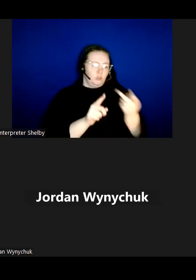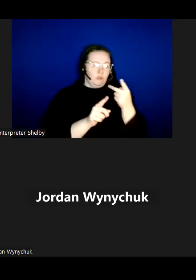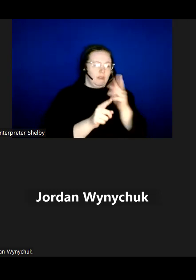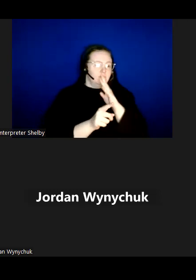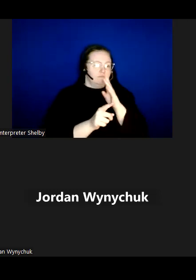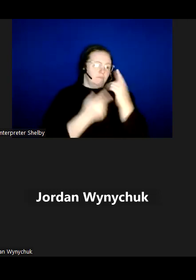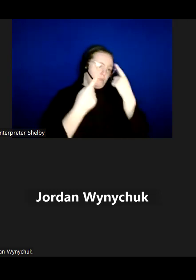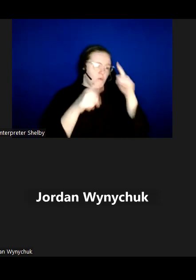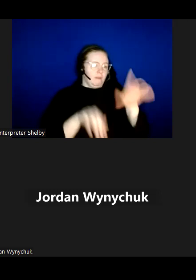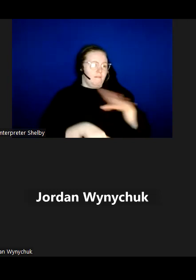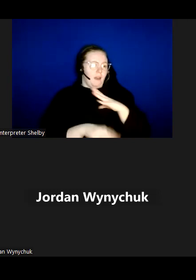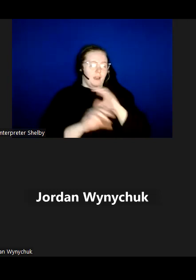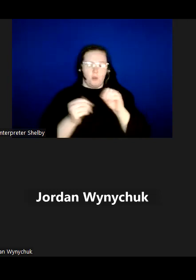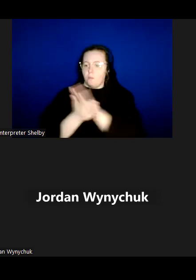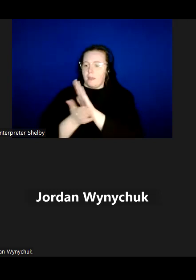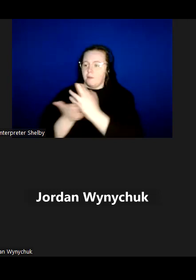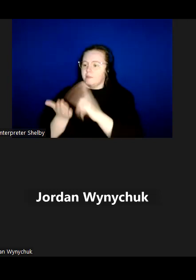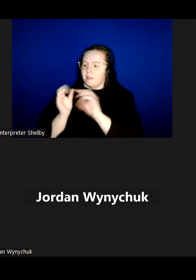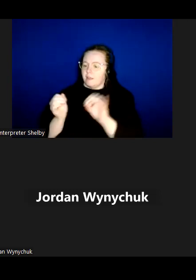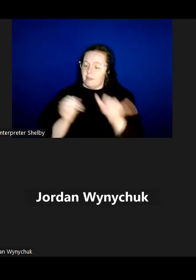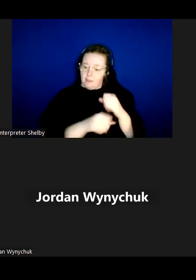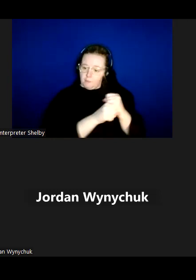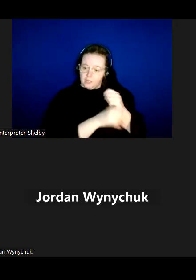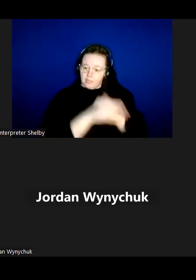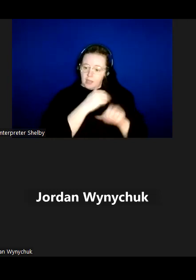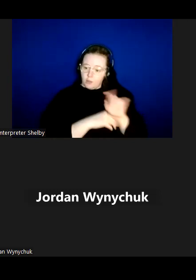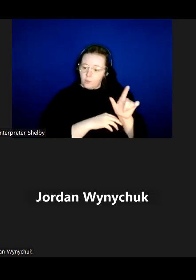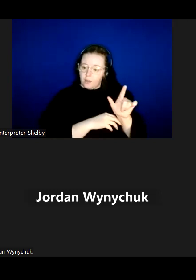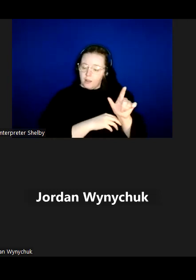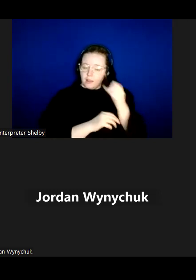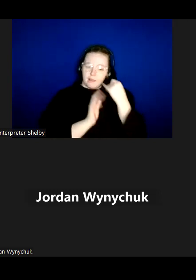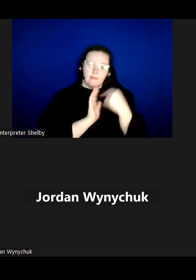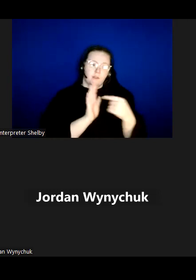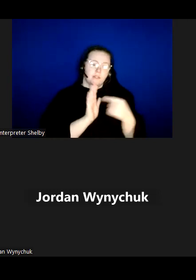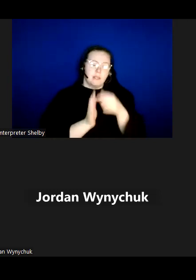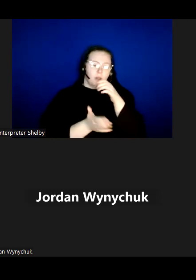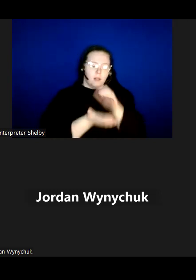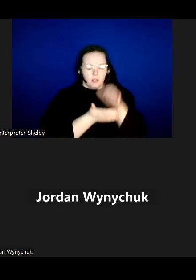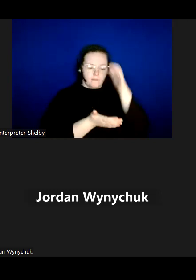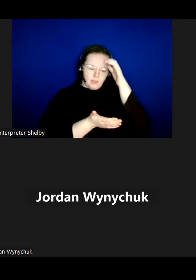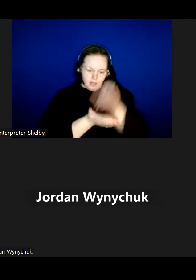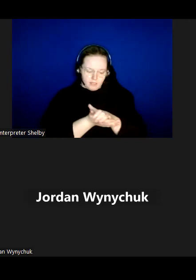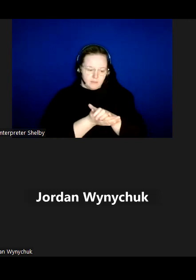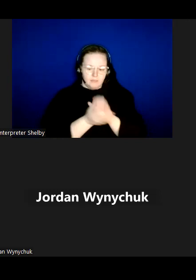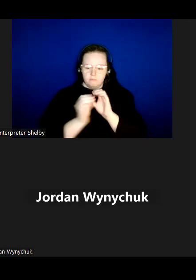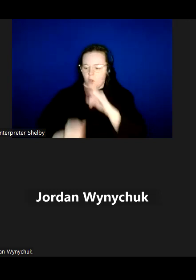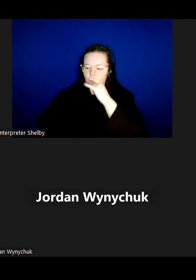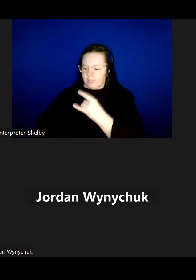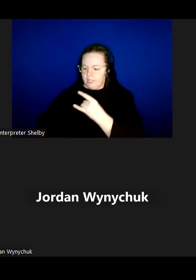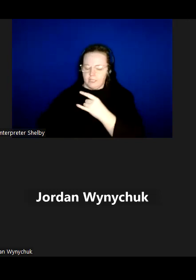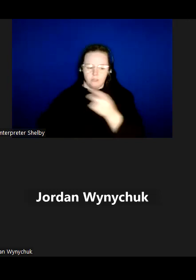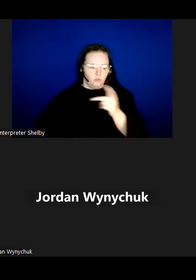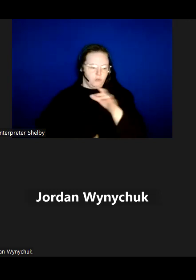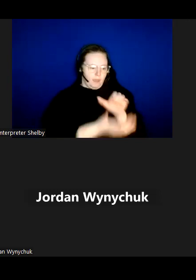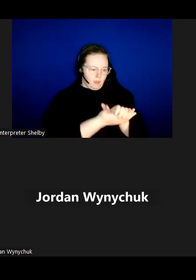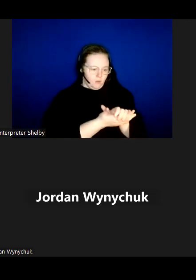paper. Does that affect the protection of your wills? For example, if you got a husband and wife, you have no children together, you get married,